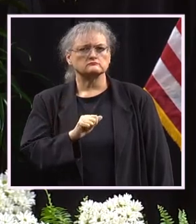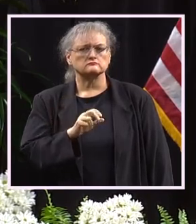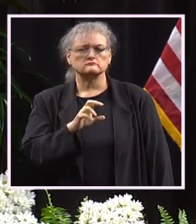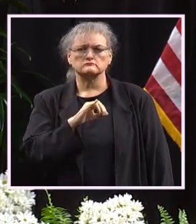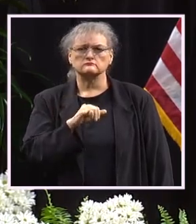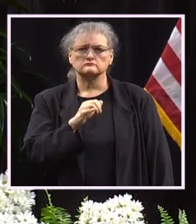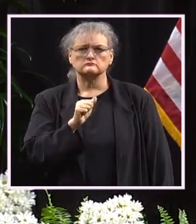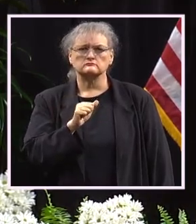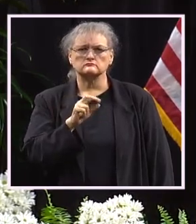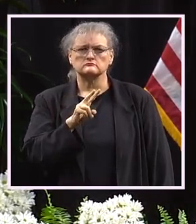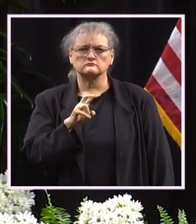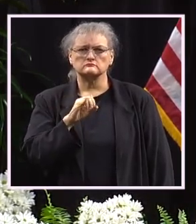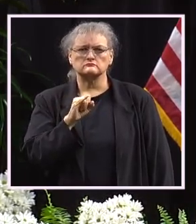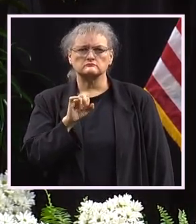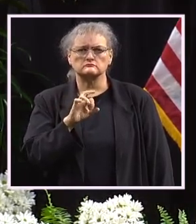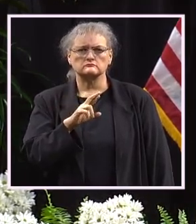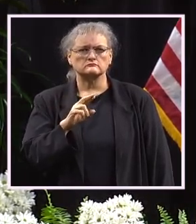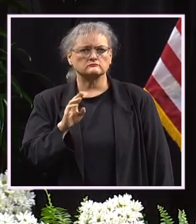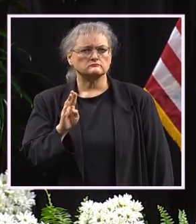Javier Gonzalez Benavides.